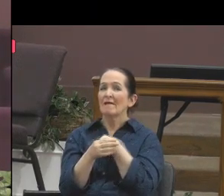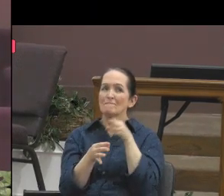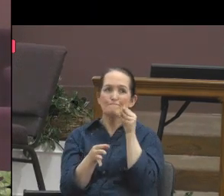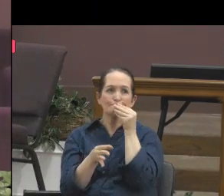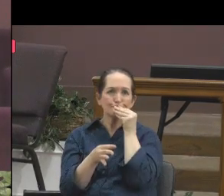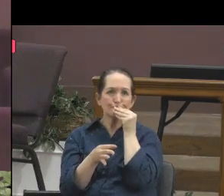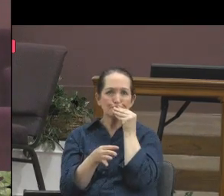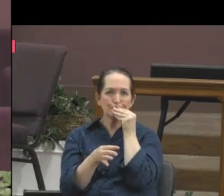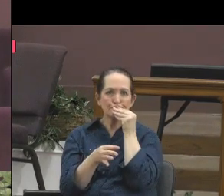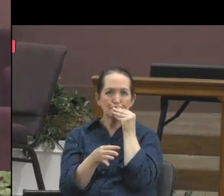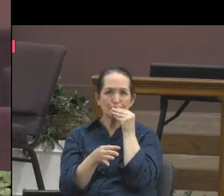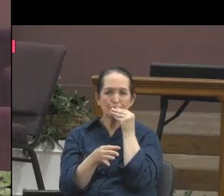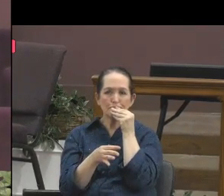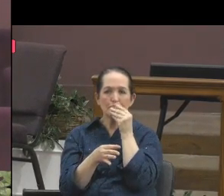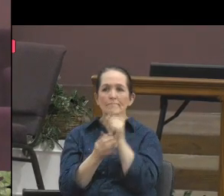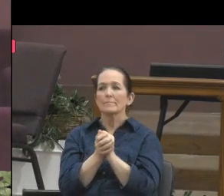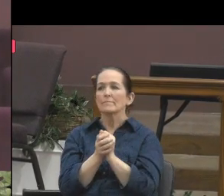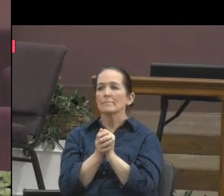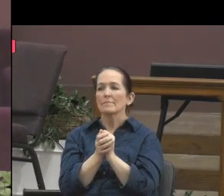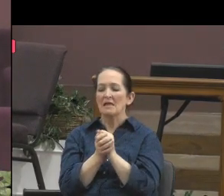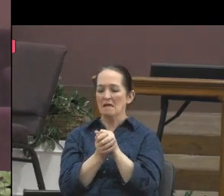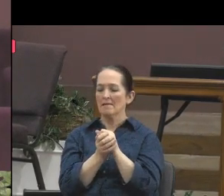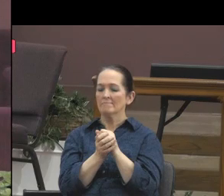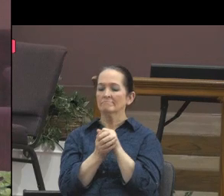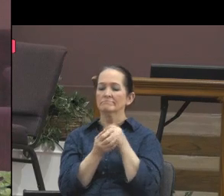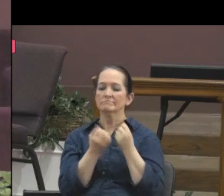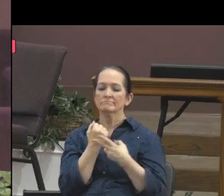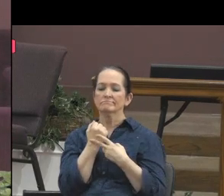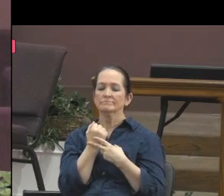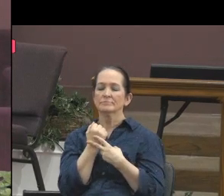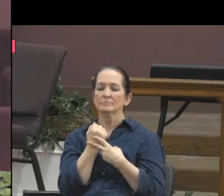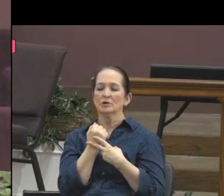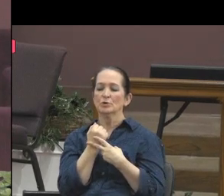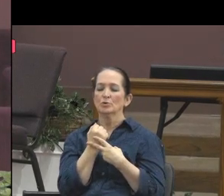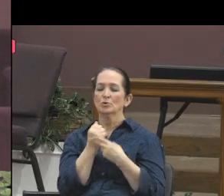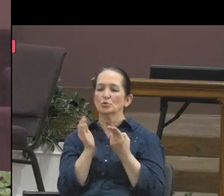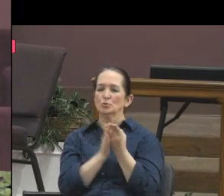shut and kept truth to ourselves.